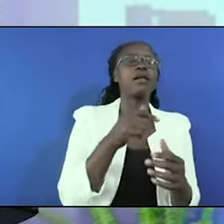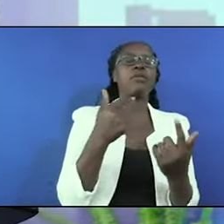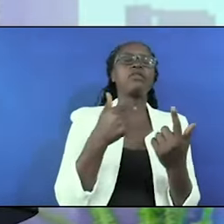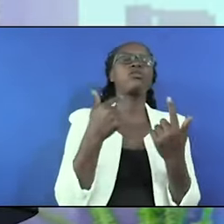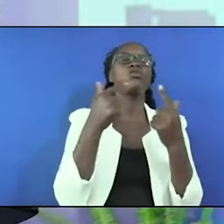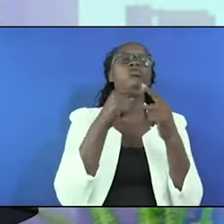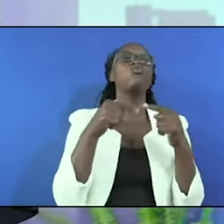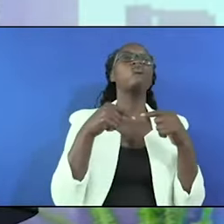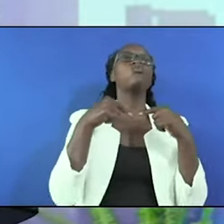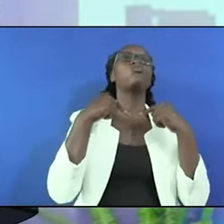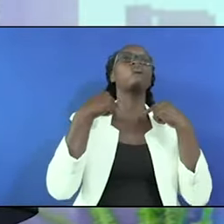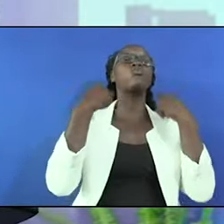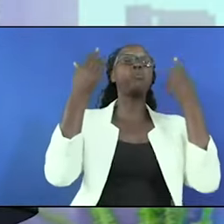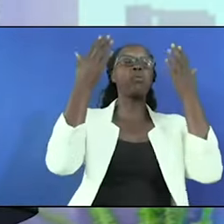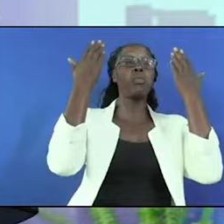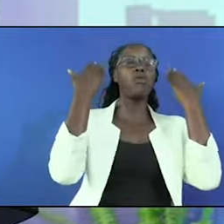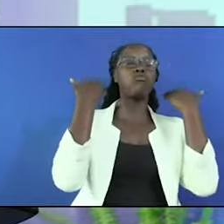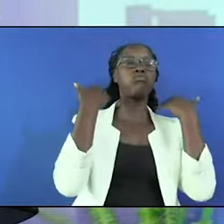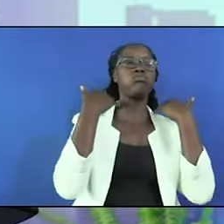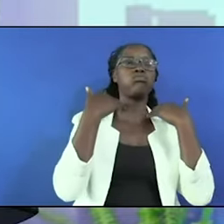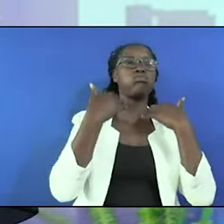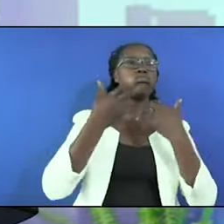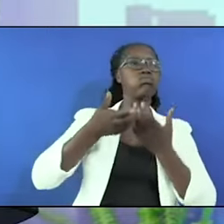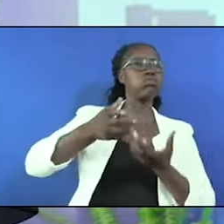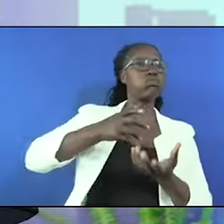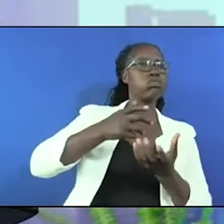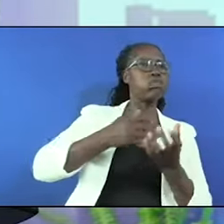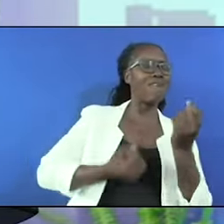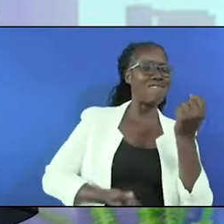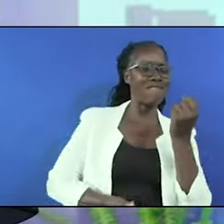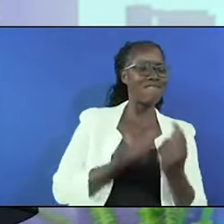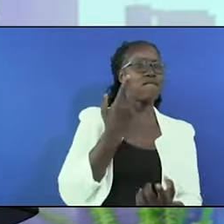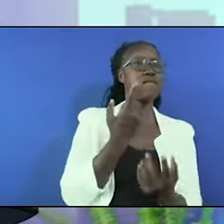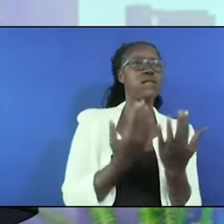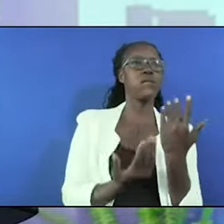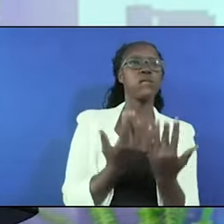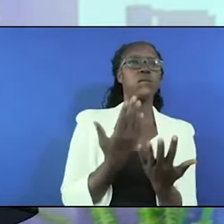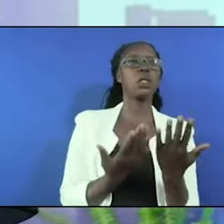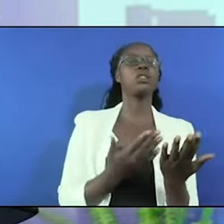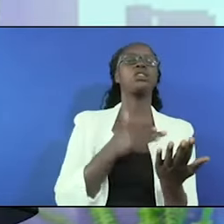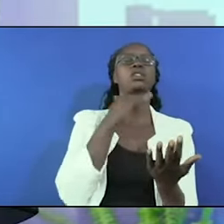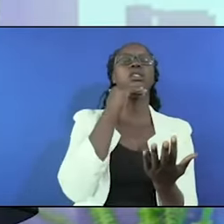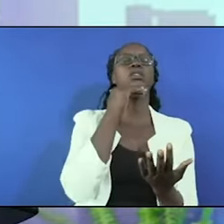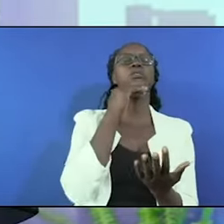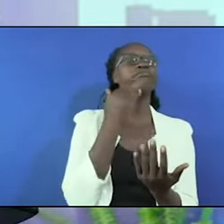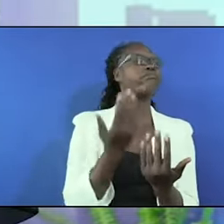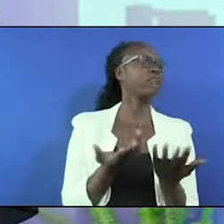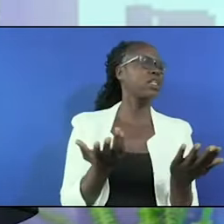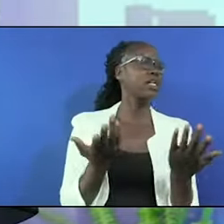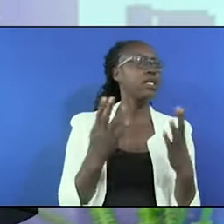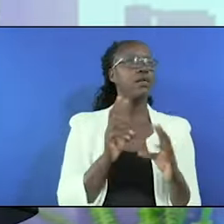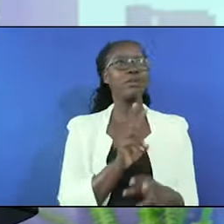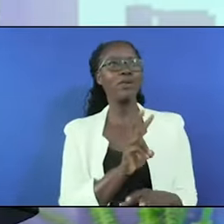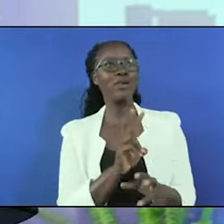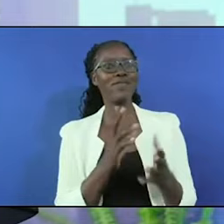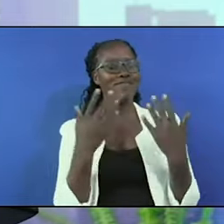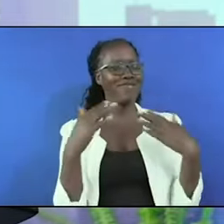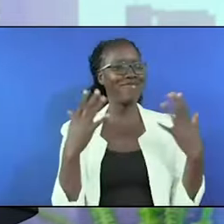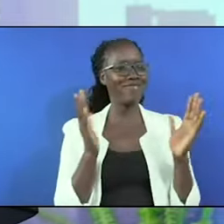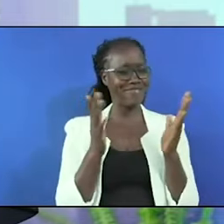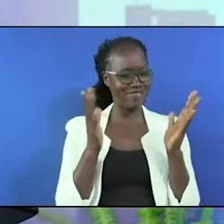that tile on his head, and the person will be lynched to death. People are watching and are